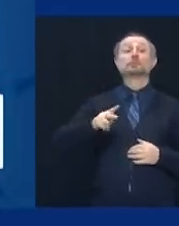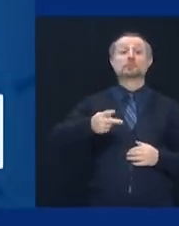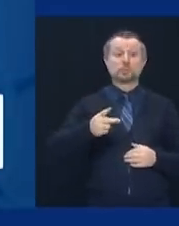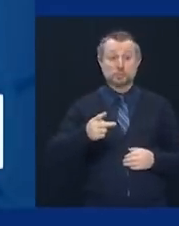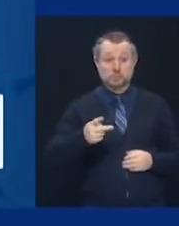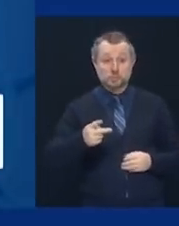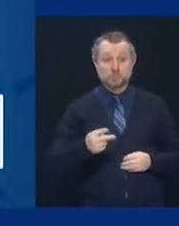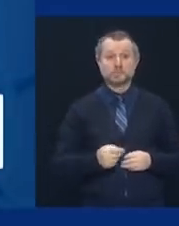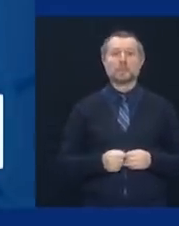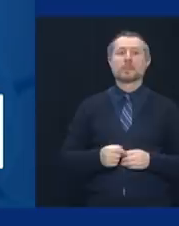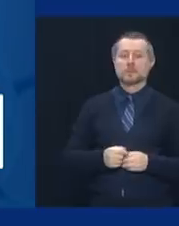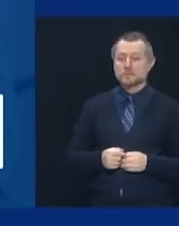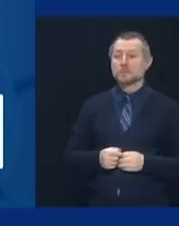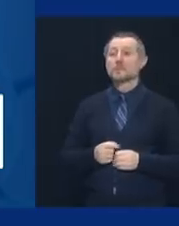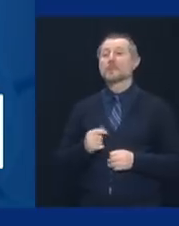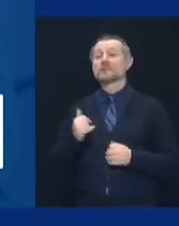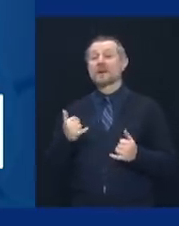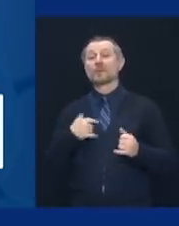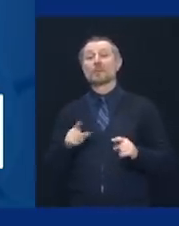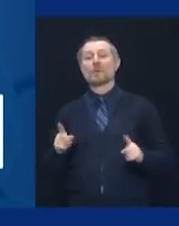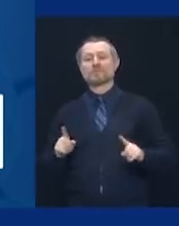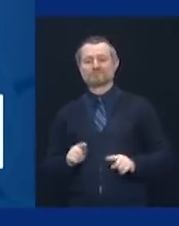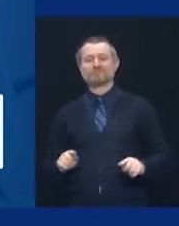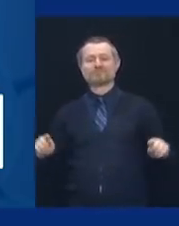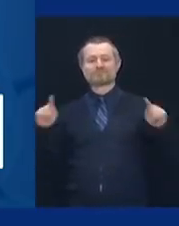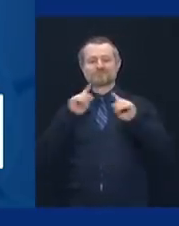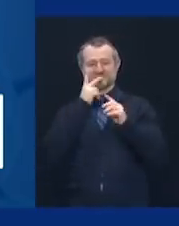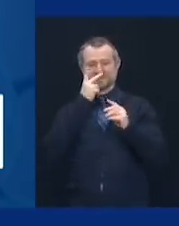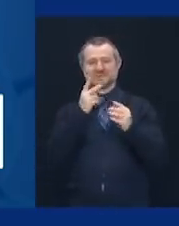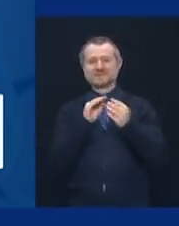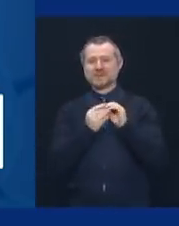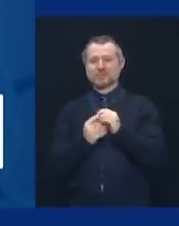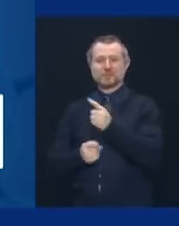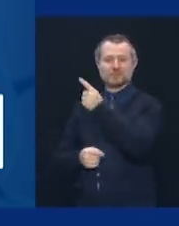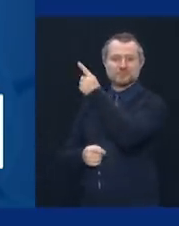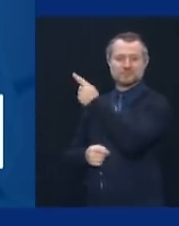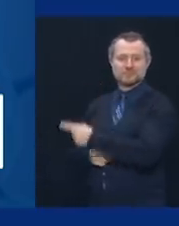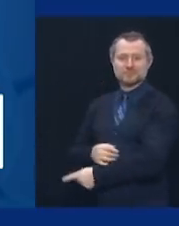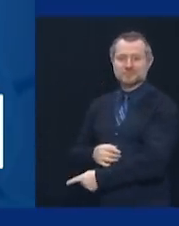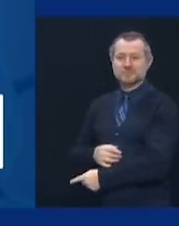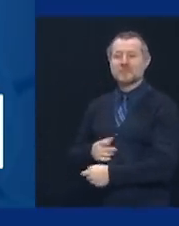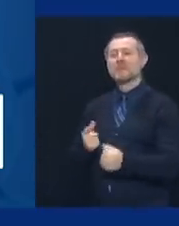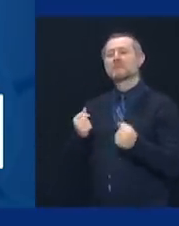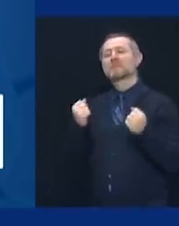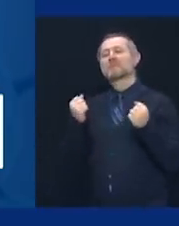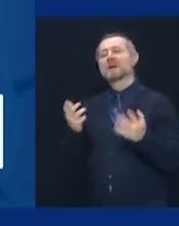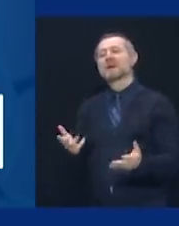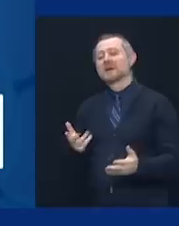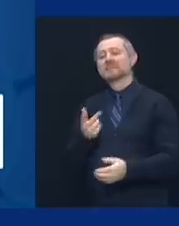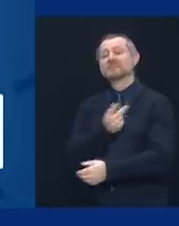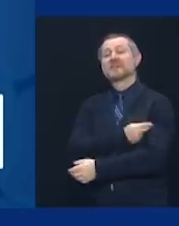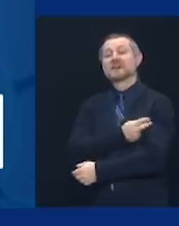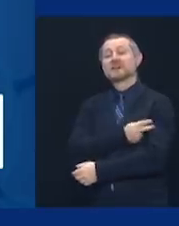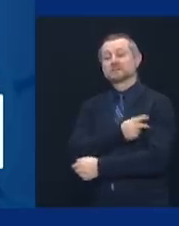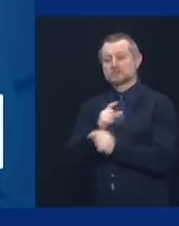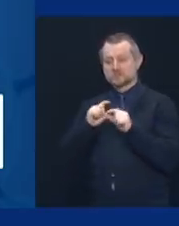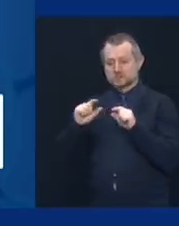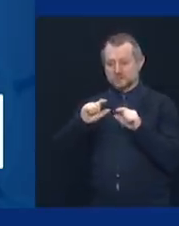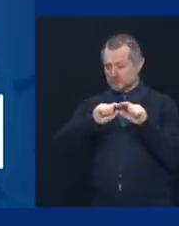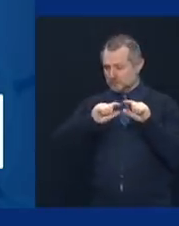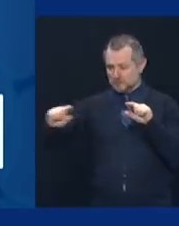These are those hub facilities, and this is how many vaccines they will